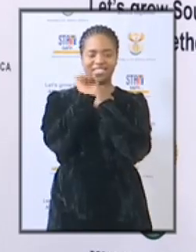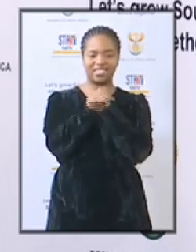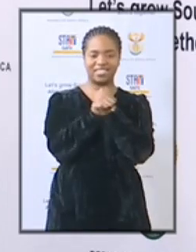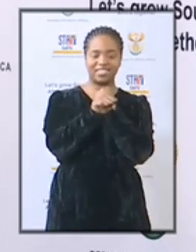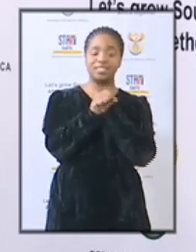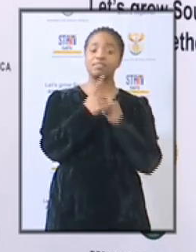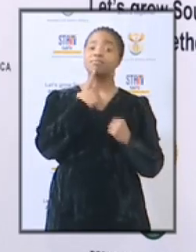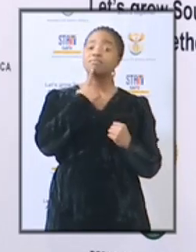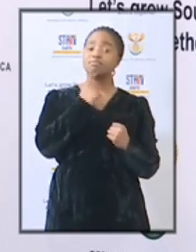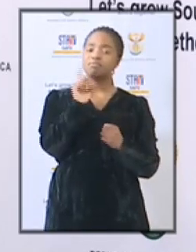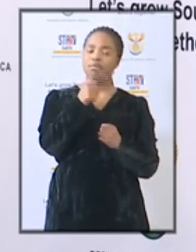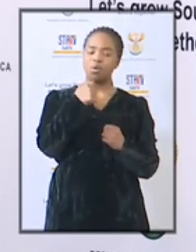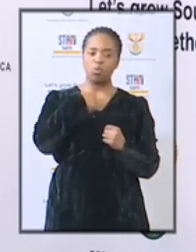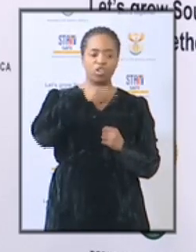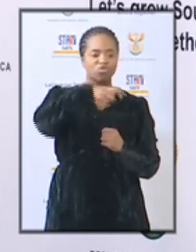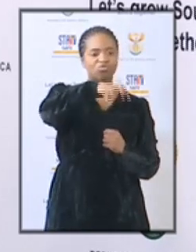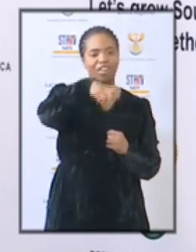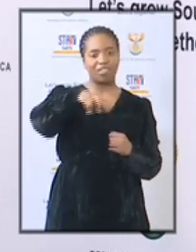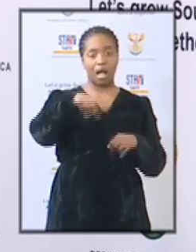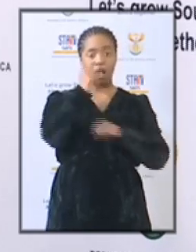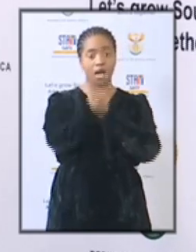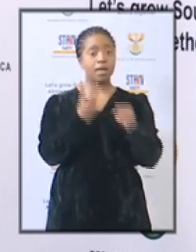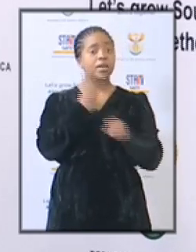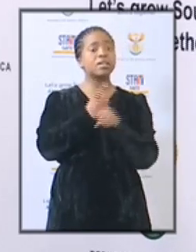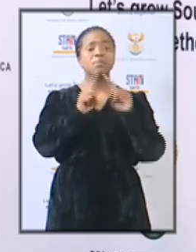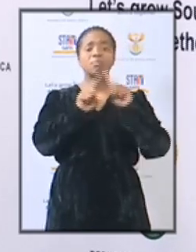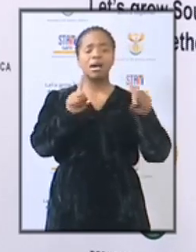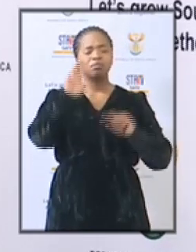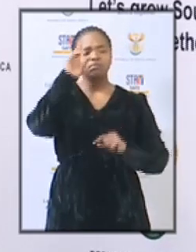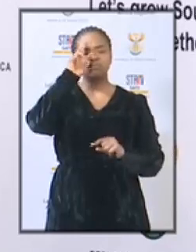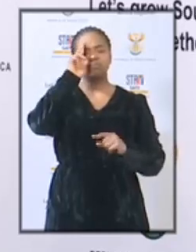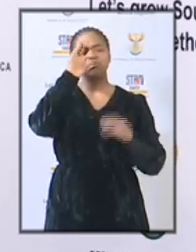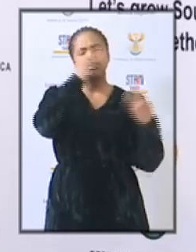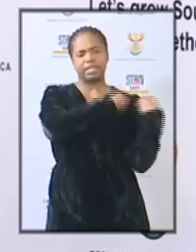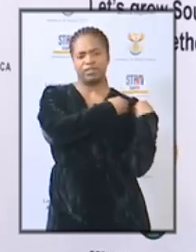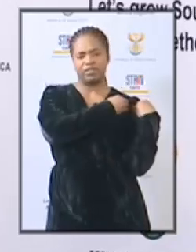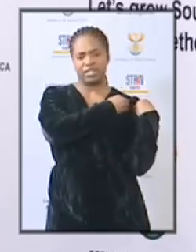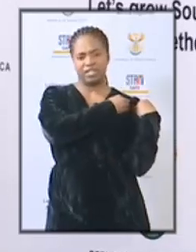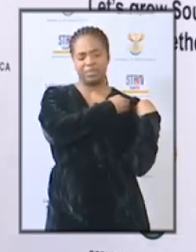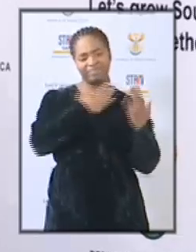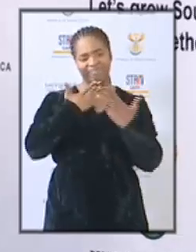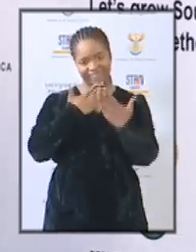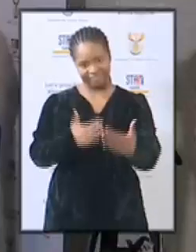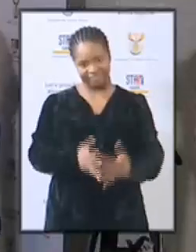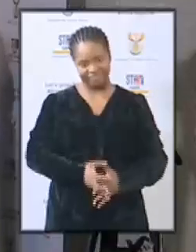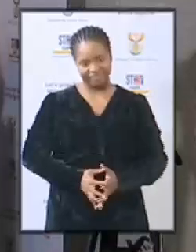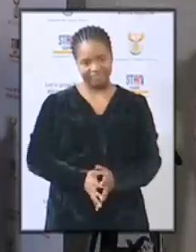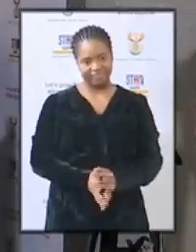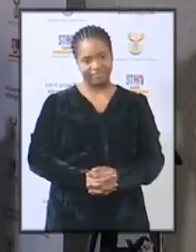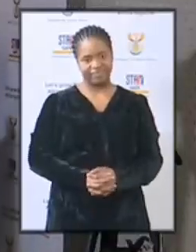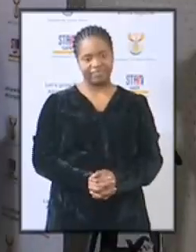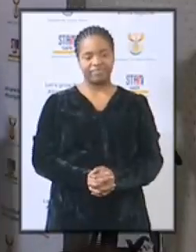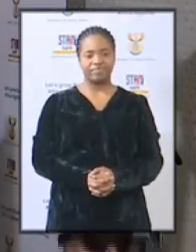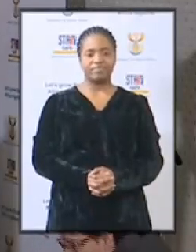say, we travel again, but let's travel safely. Nakens.